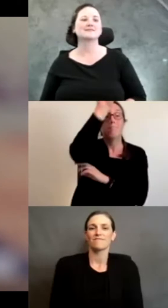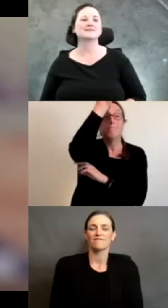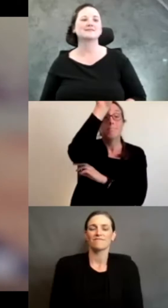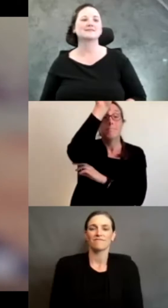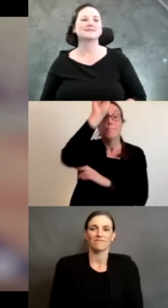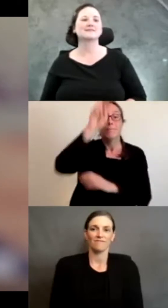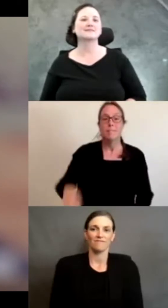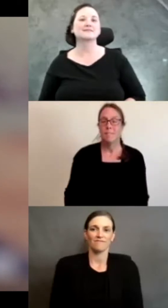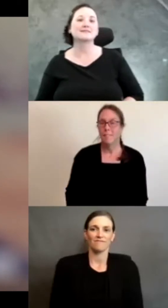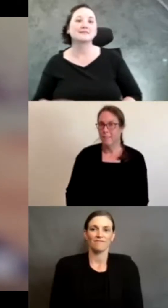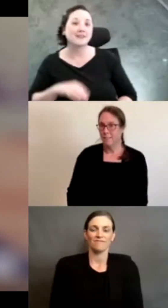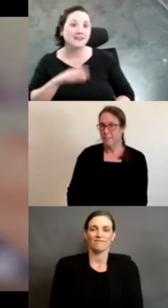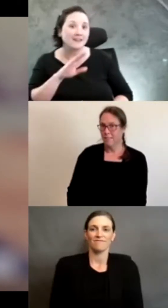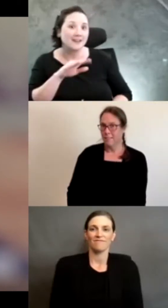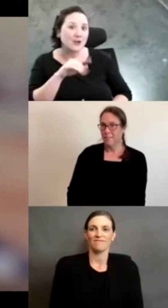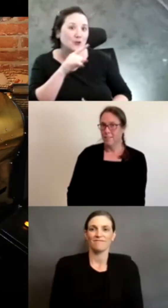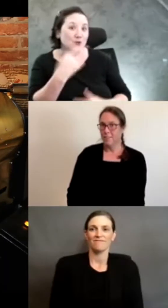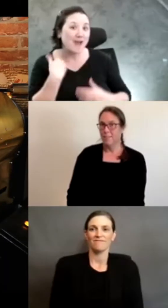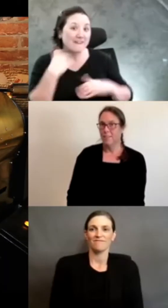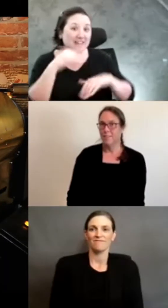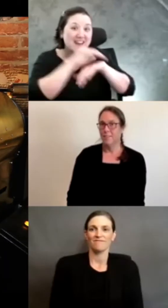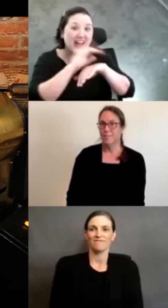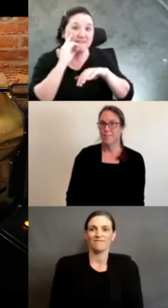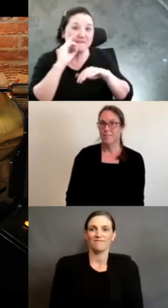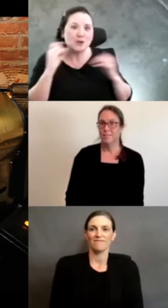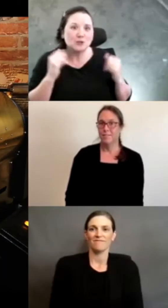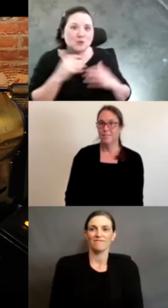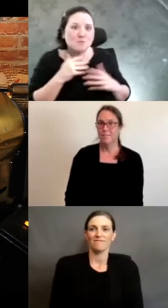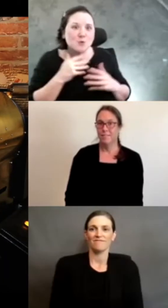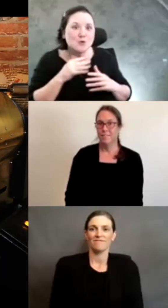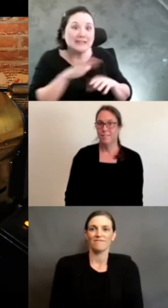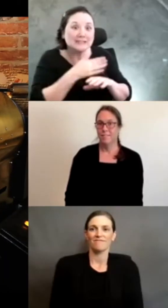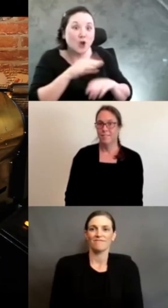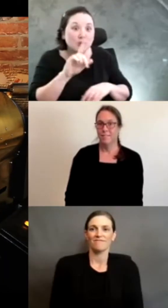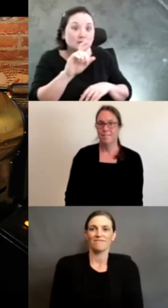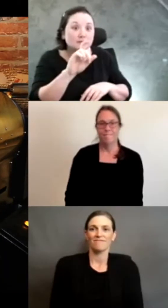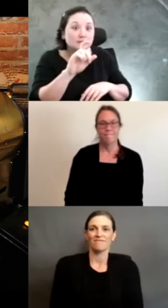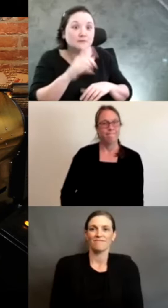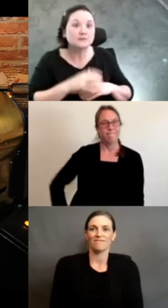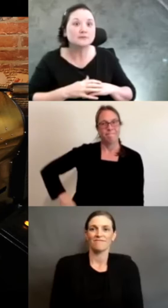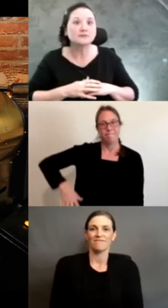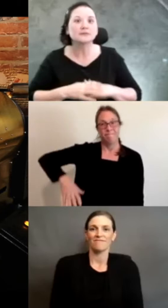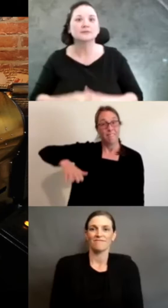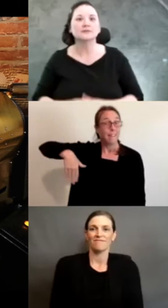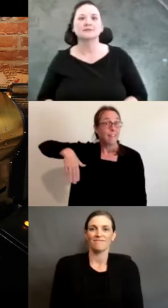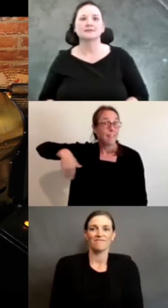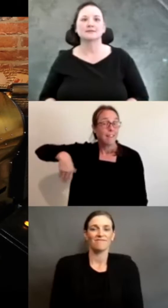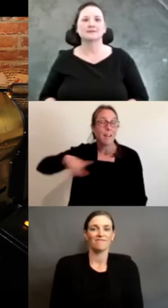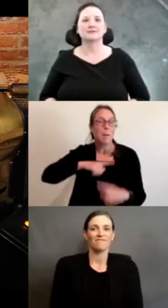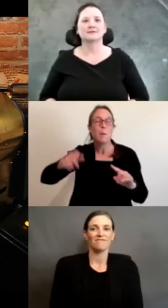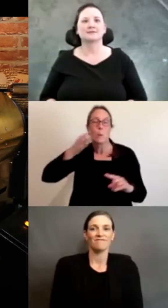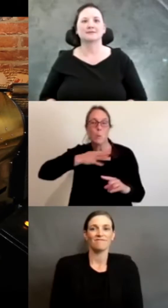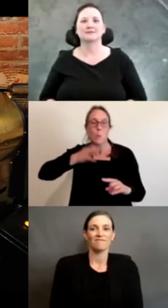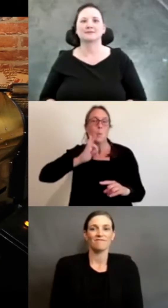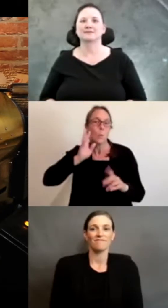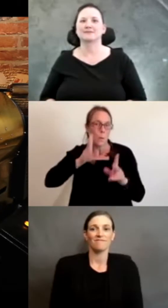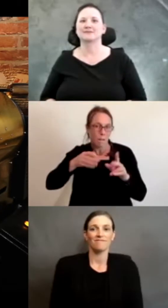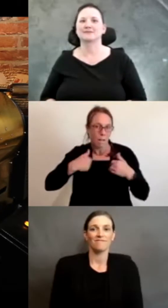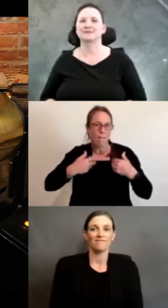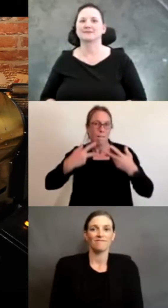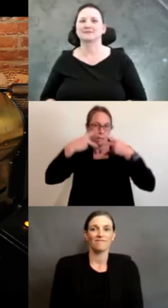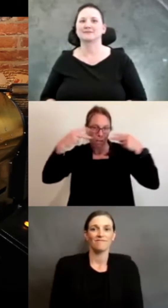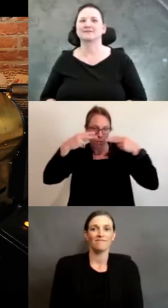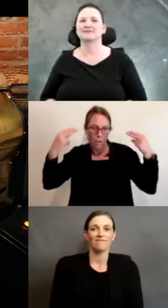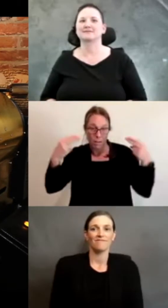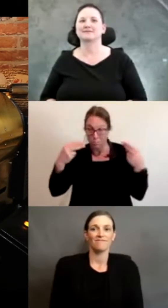spooky sun night? Not yet, Vesperia. But Halloween is not too far off, though. Would you like to host